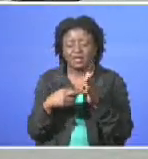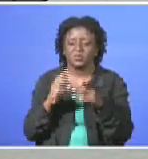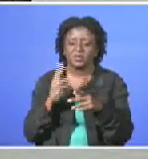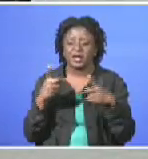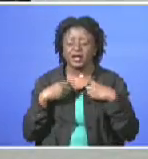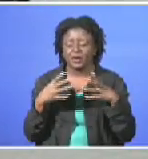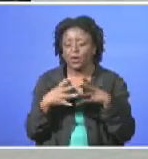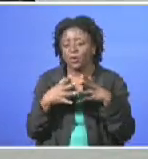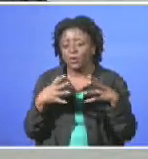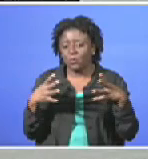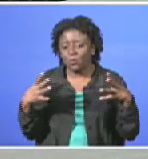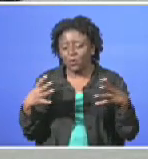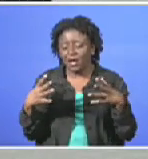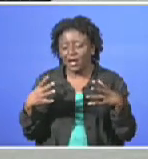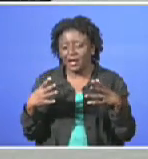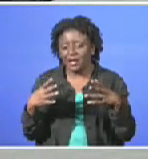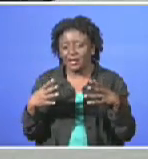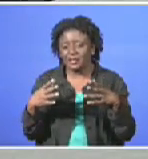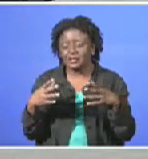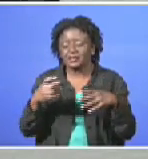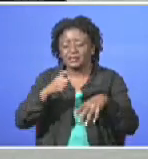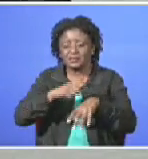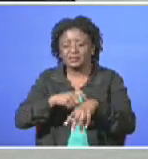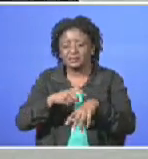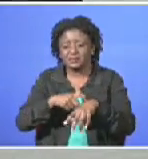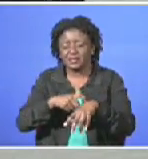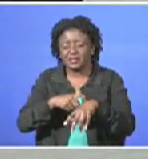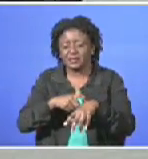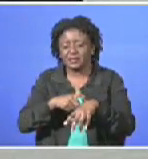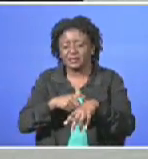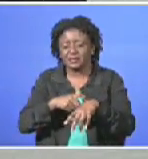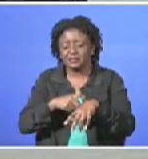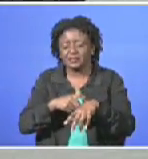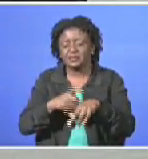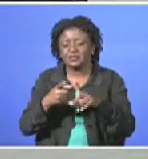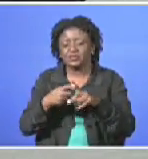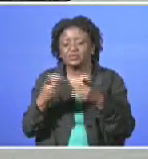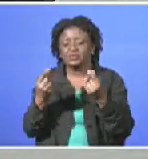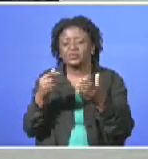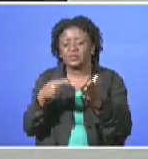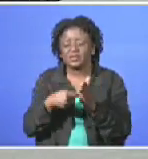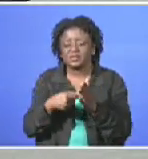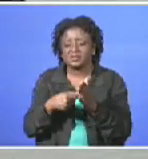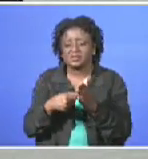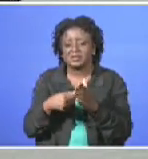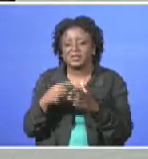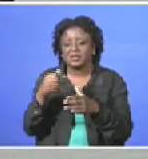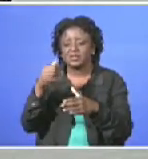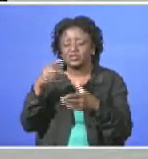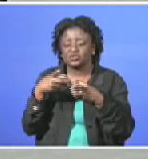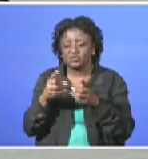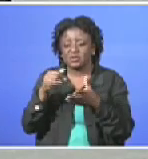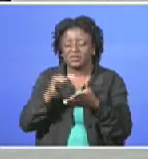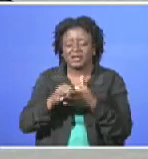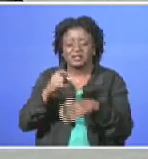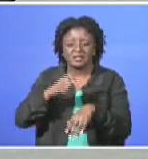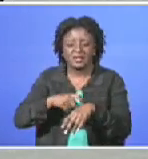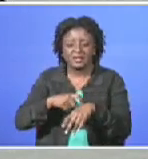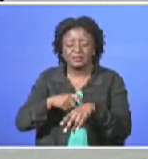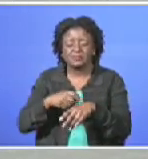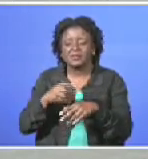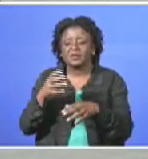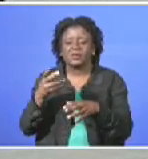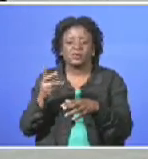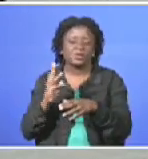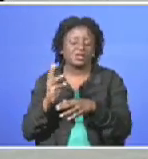which to get it done. And in that window, we were considering if by 2020, for example, would we